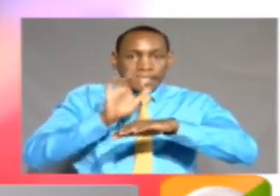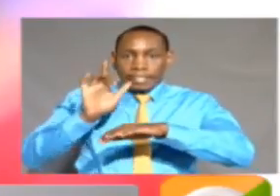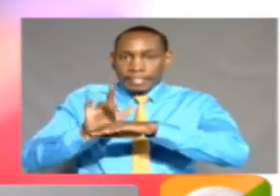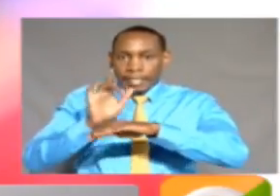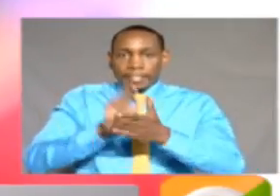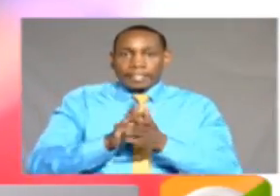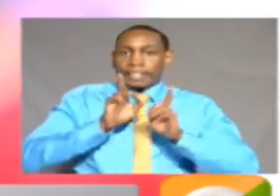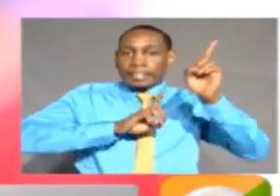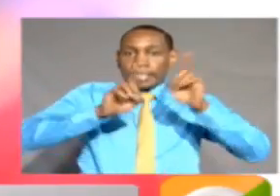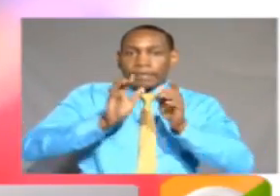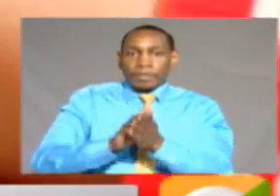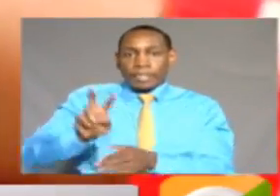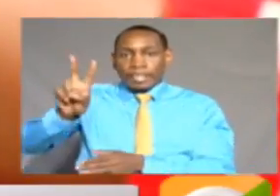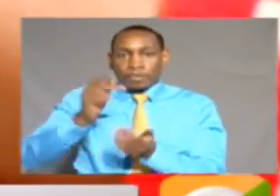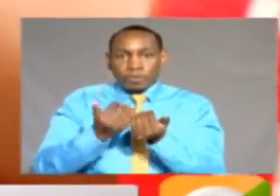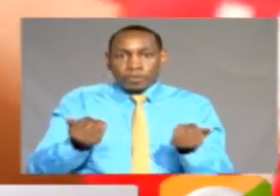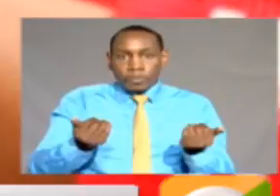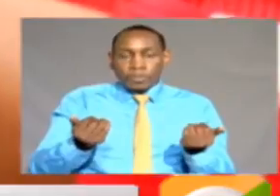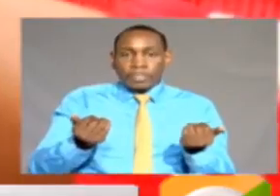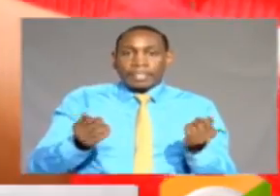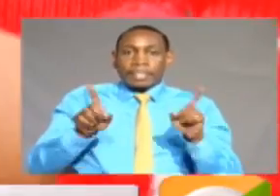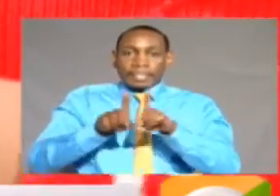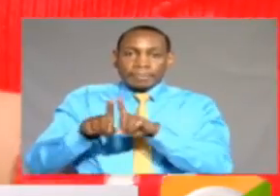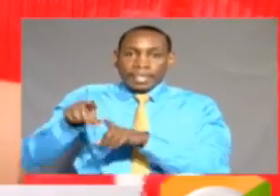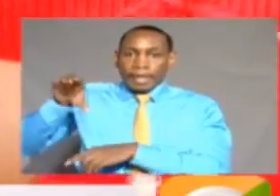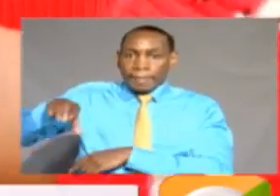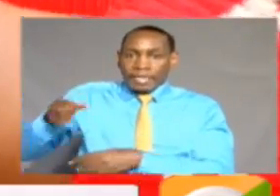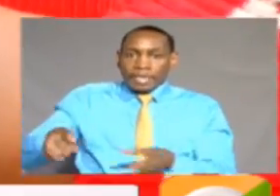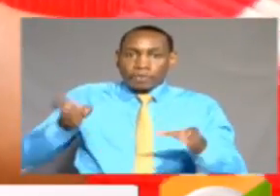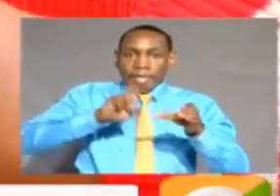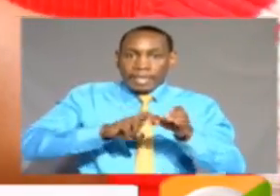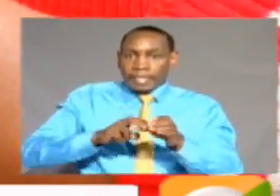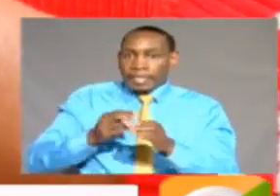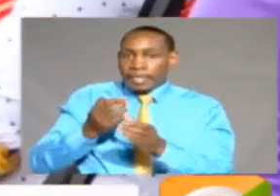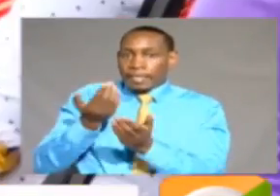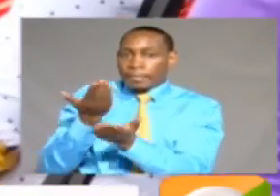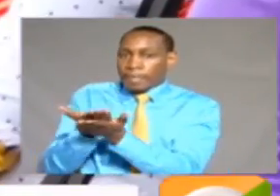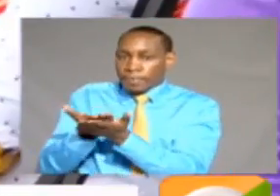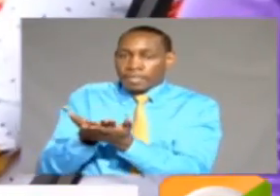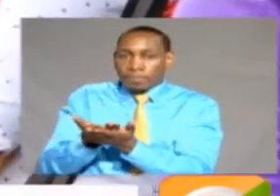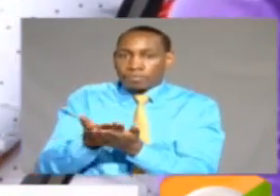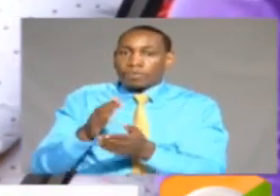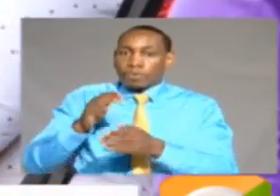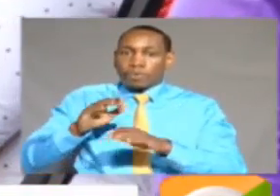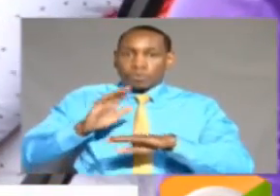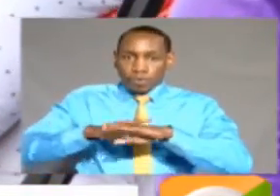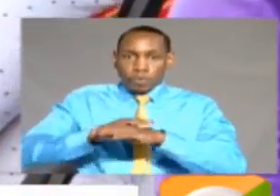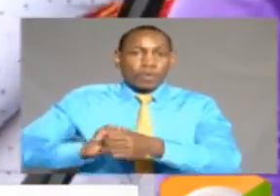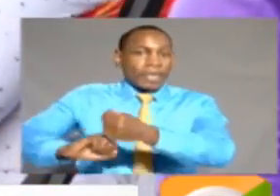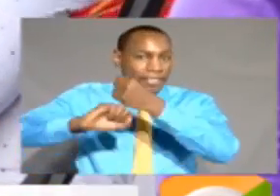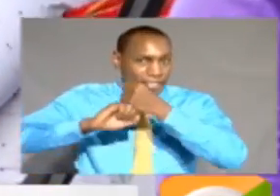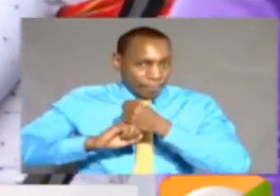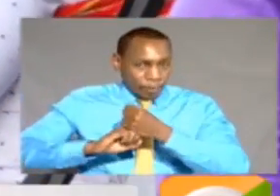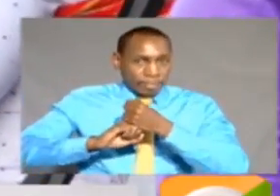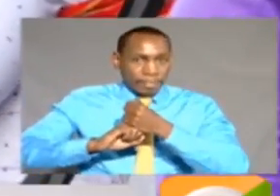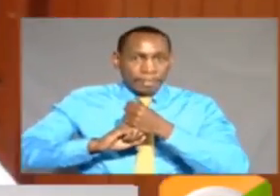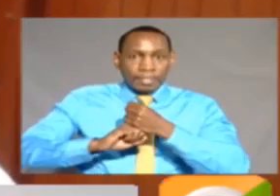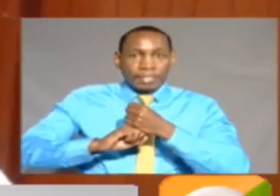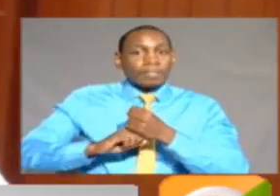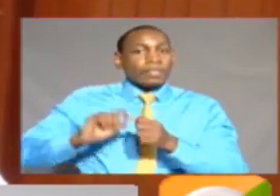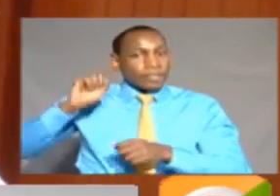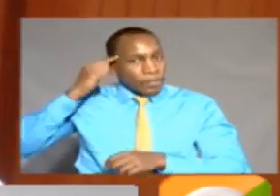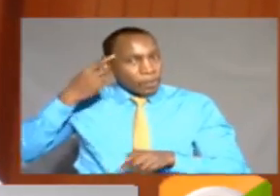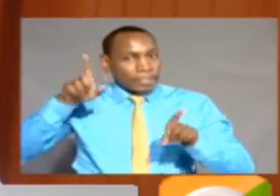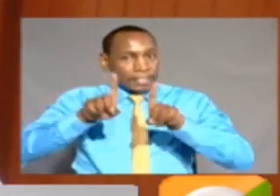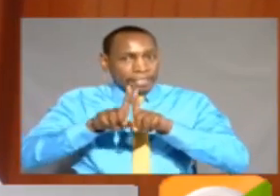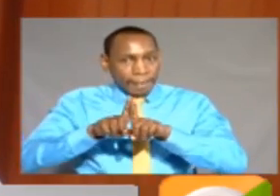She was traveling with two children in the Sienta matatu, and the offer was a welcome relief from a good Samaritan. Or so she